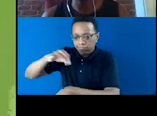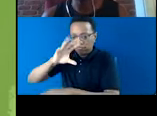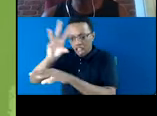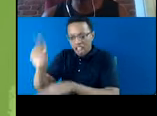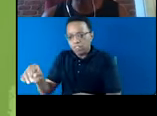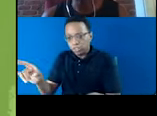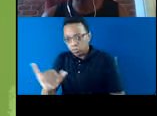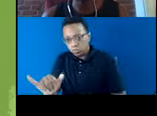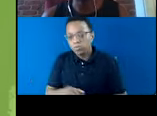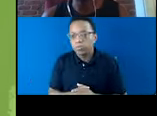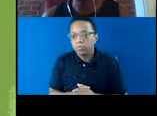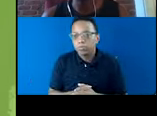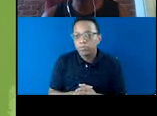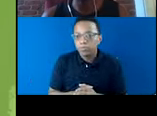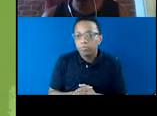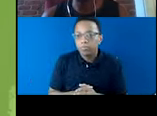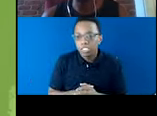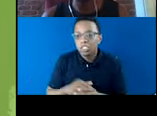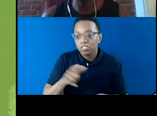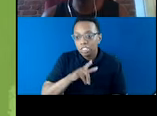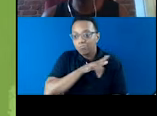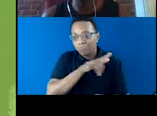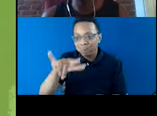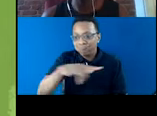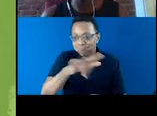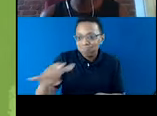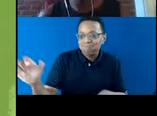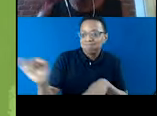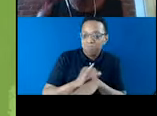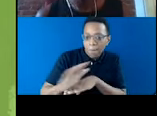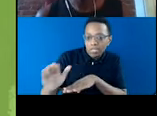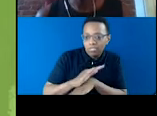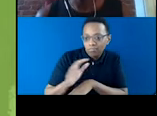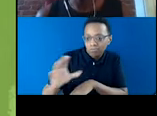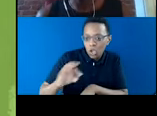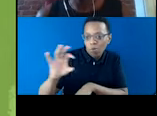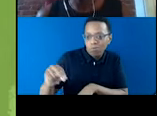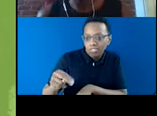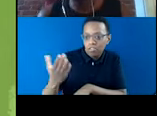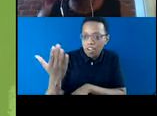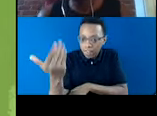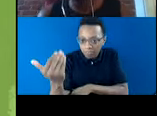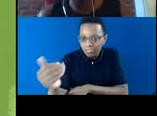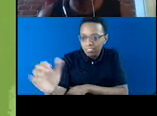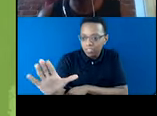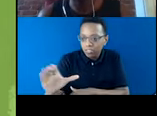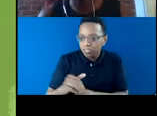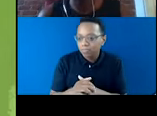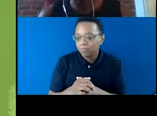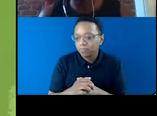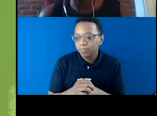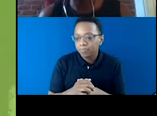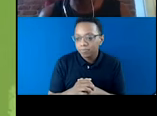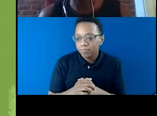a jet-setting entrepreneur in the 1500s. So the Portuguese Inquisition